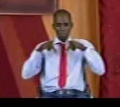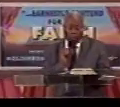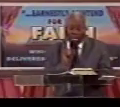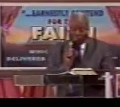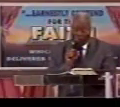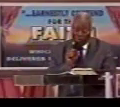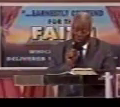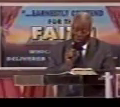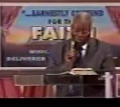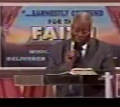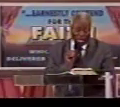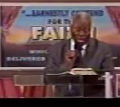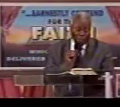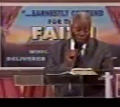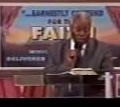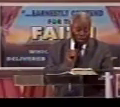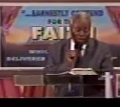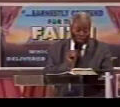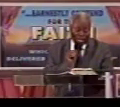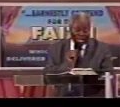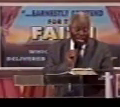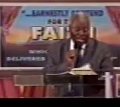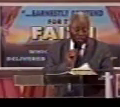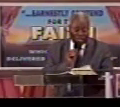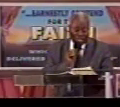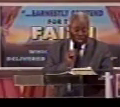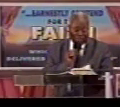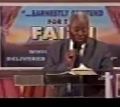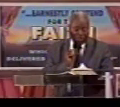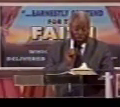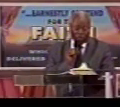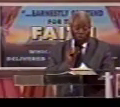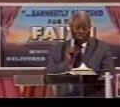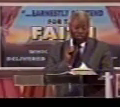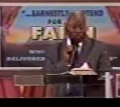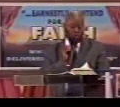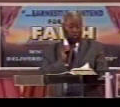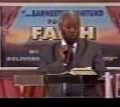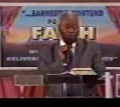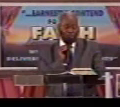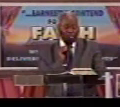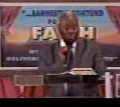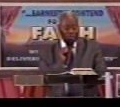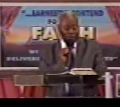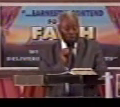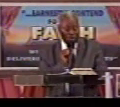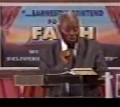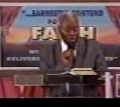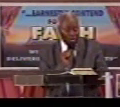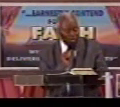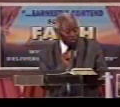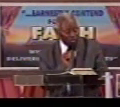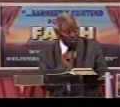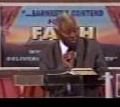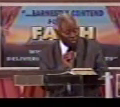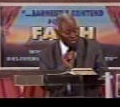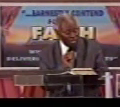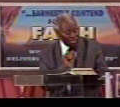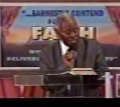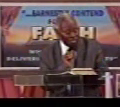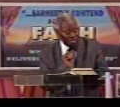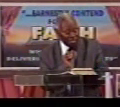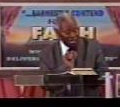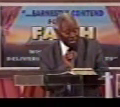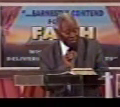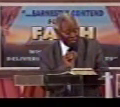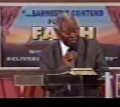Father. Wherefore, my beloved, as ye have always, always, tell me, always, tell